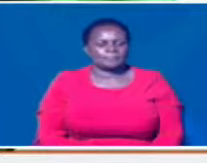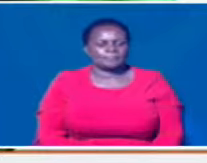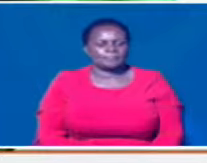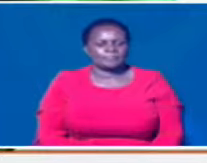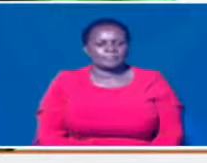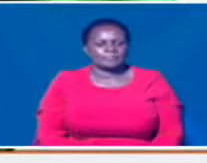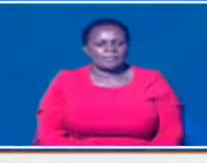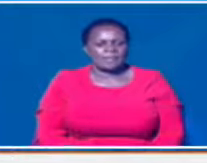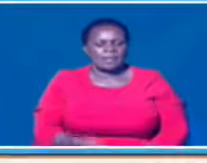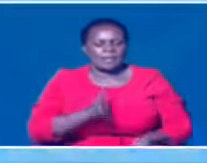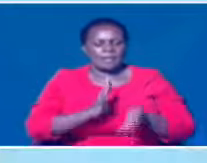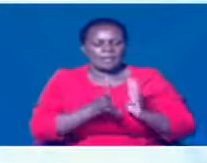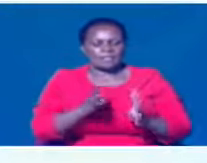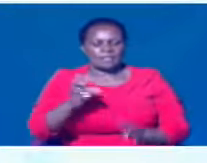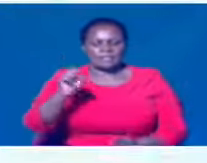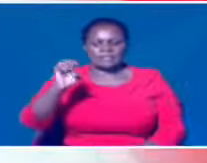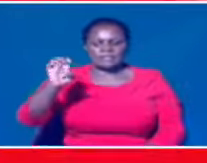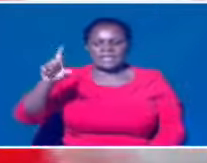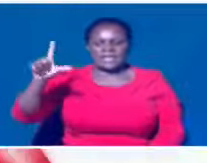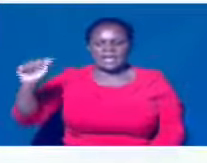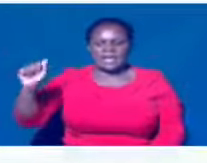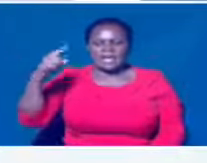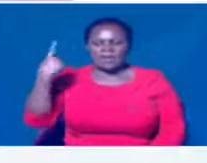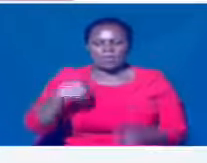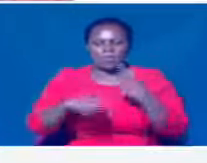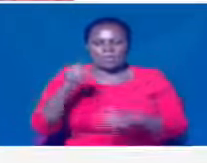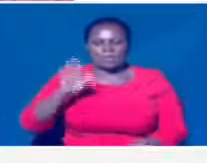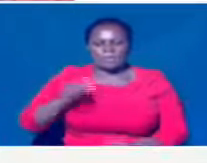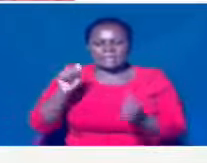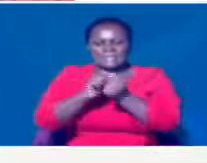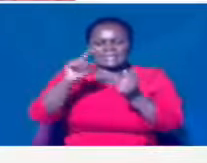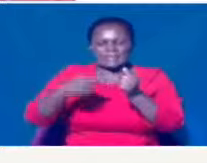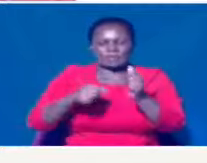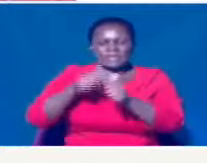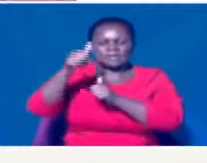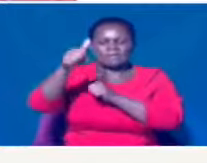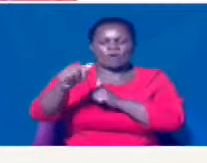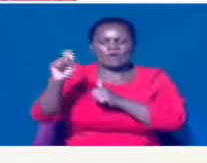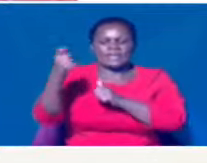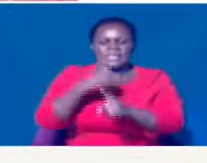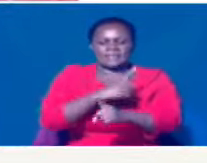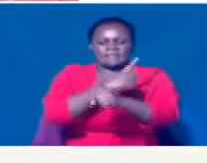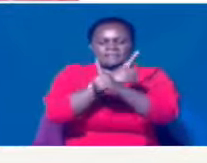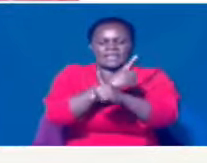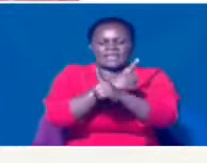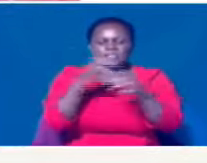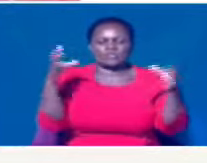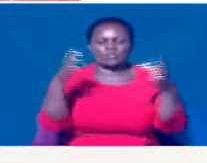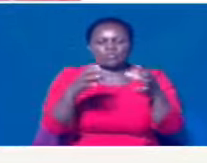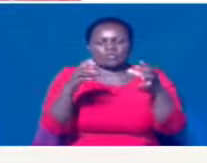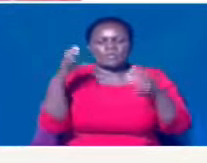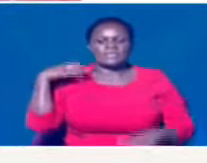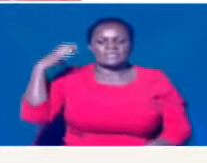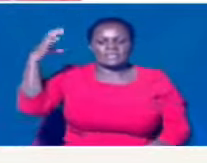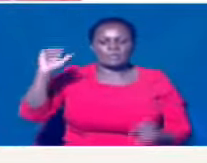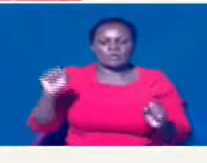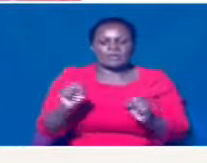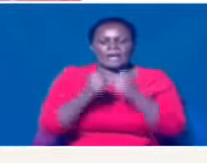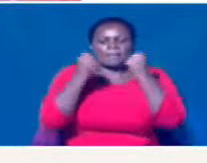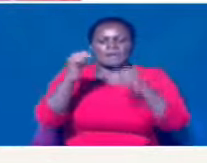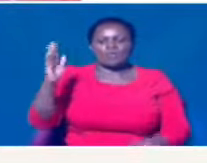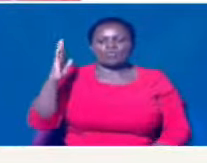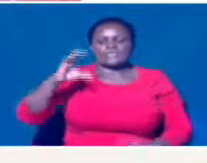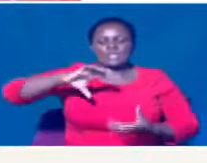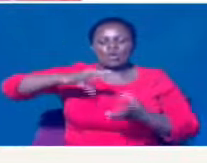We get to athletics, and Sela Jepleting emerged the winner of the women's 10,000 meters at the Kenya Defense Forces Athletics Championships held at